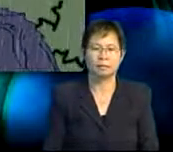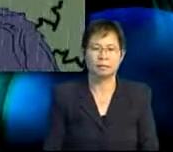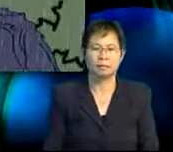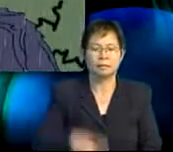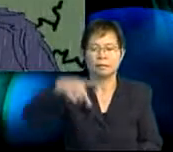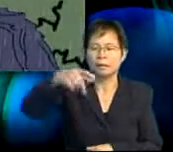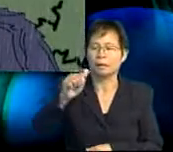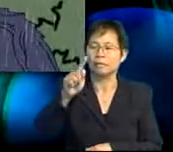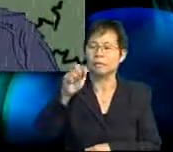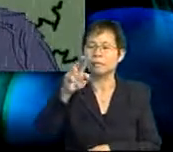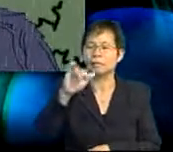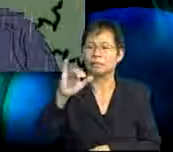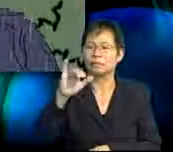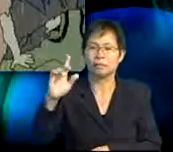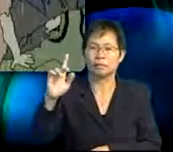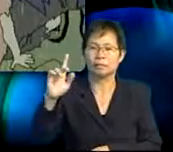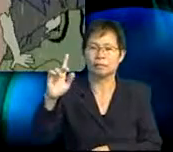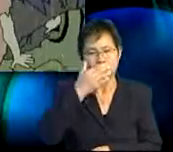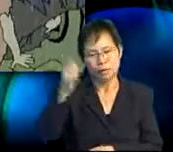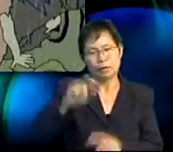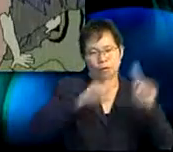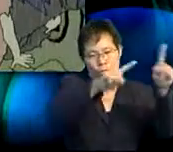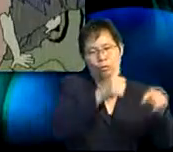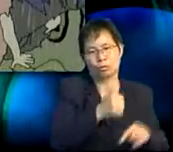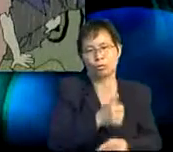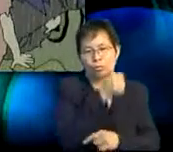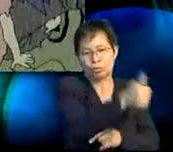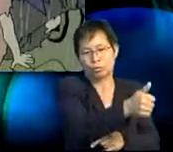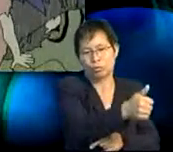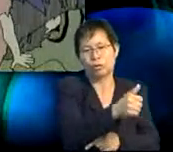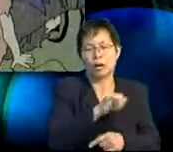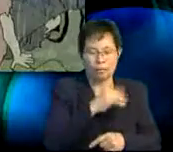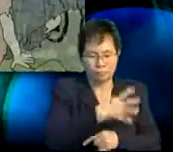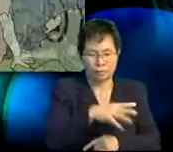Patrick, you best go on your own. I'm taking Mary to see a doctor.